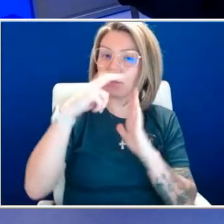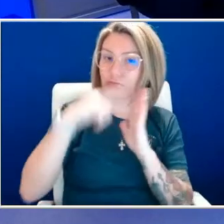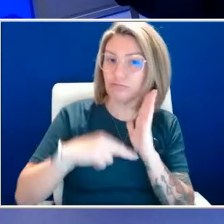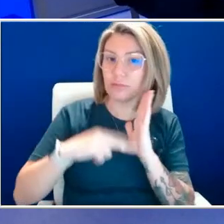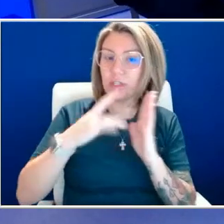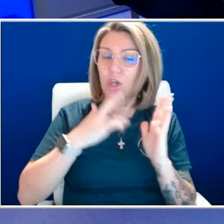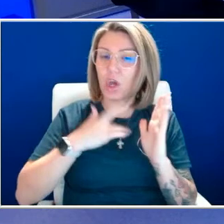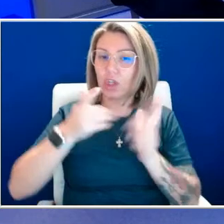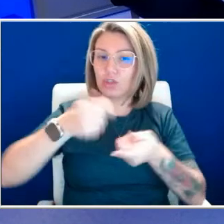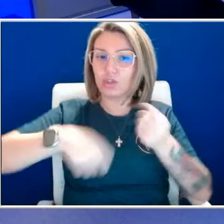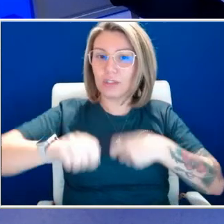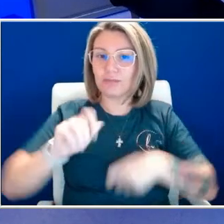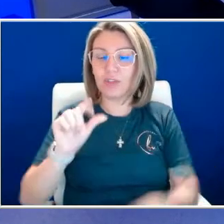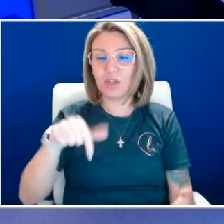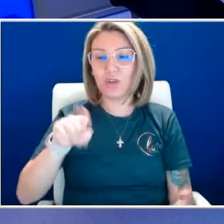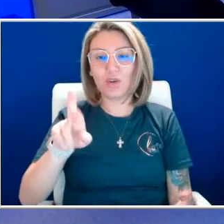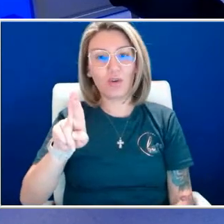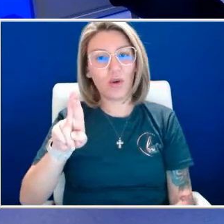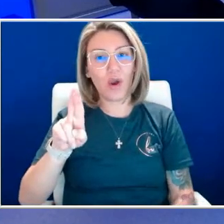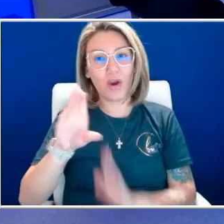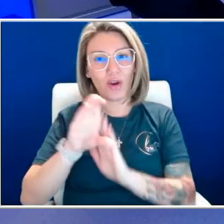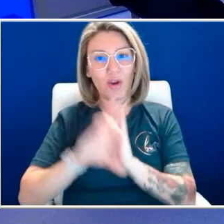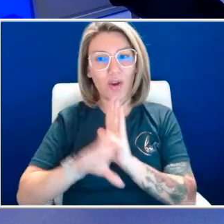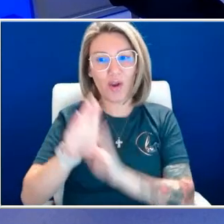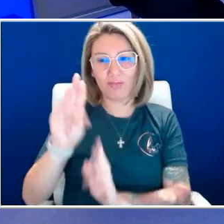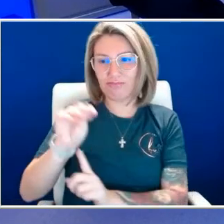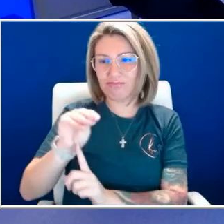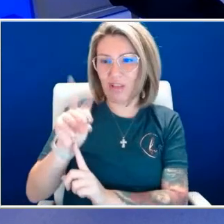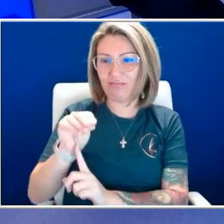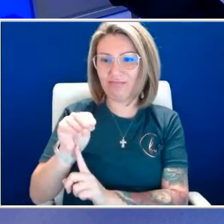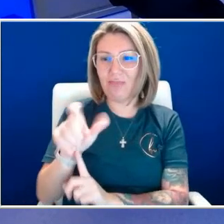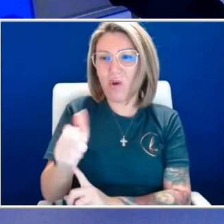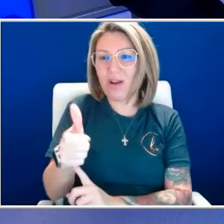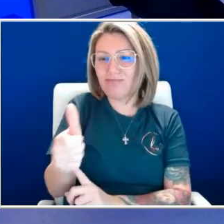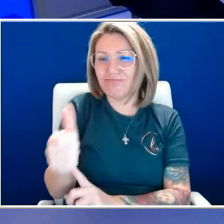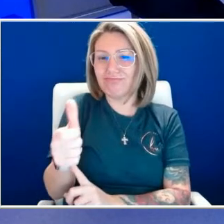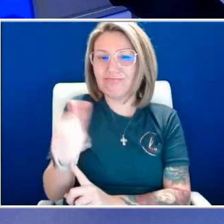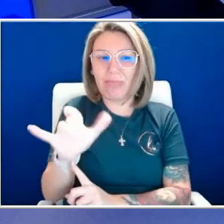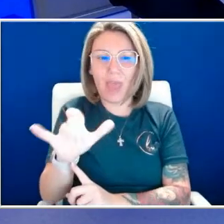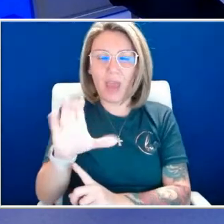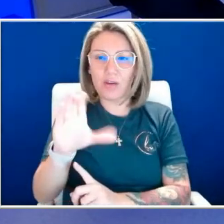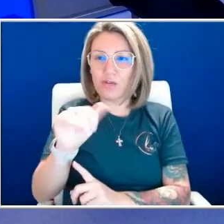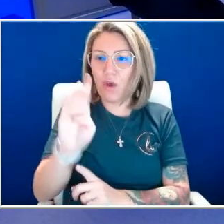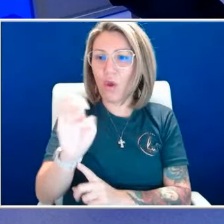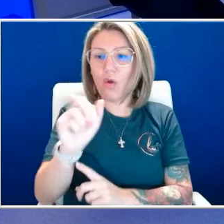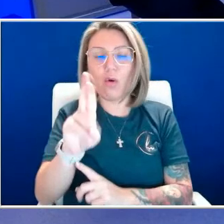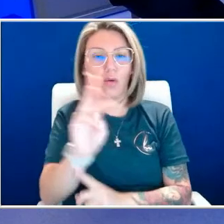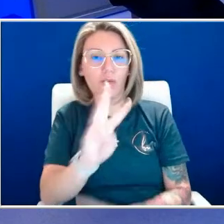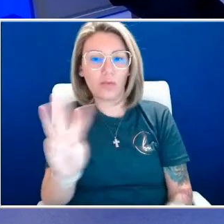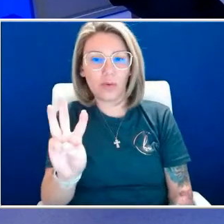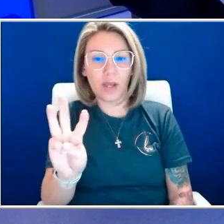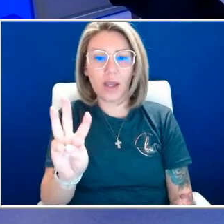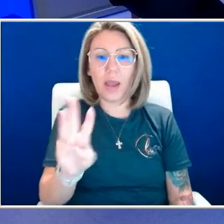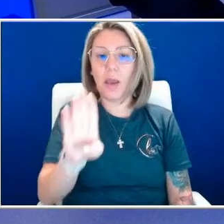we're going to put a QR code and a link here on your screen. You can scan the code or go to the website